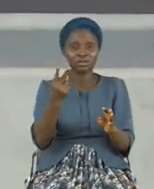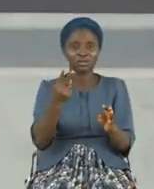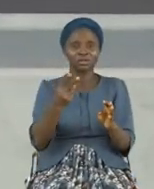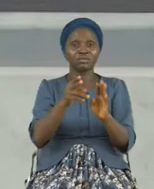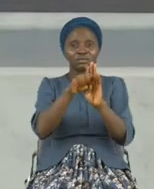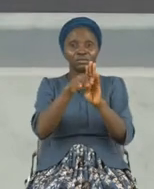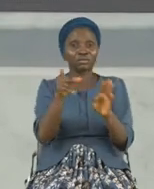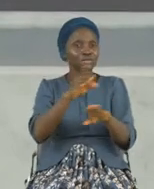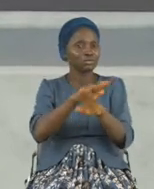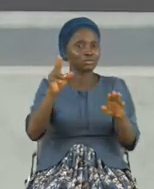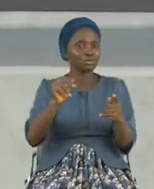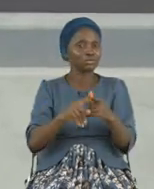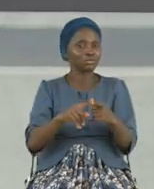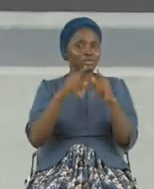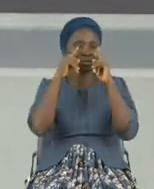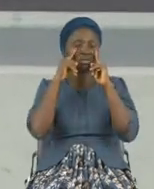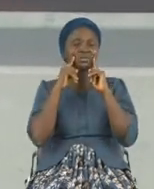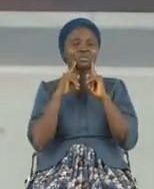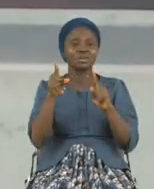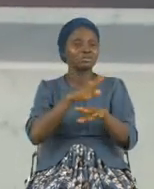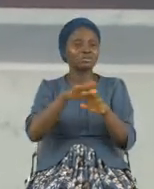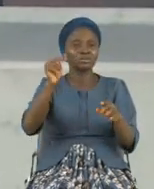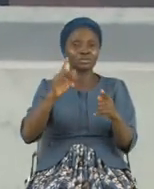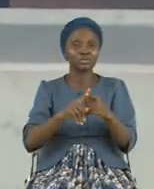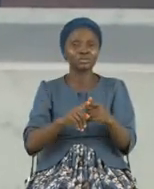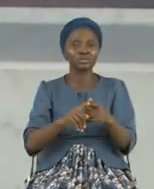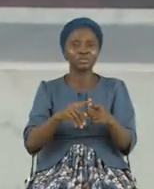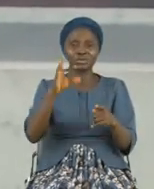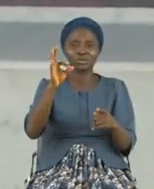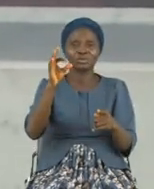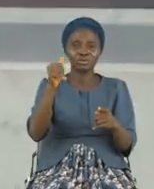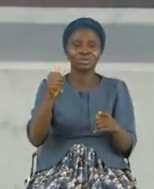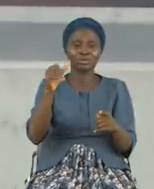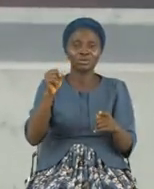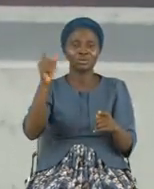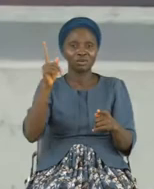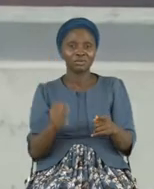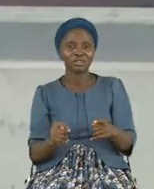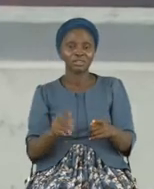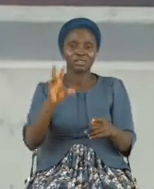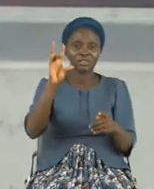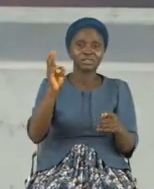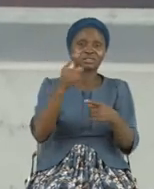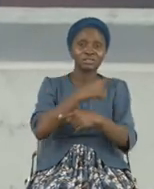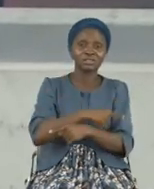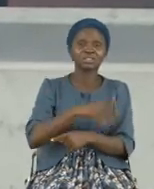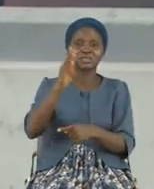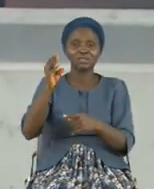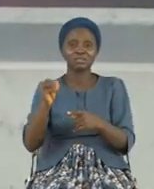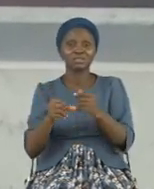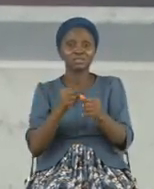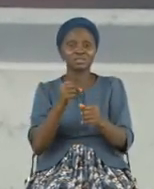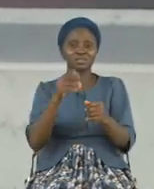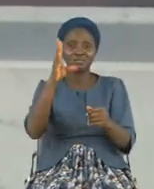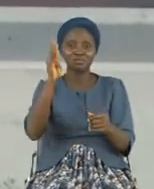roll on the ground. You don't have to fast 7 days, 40 days. Calvary has done it